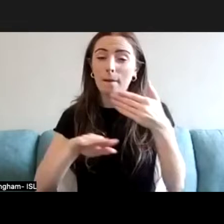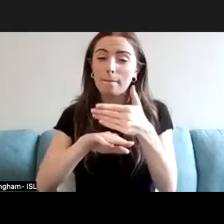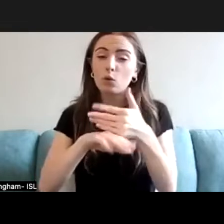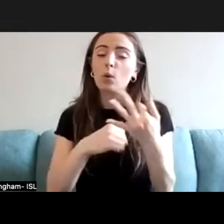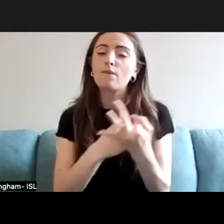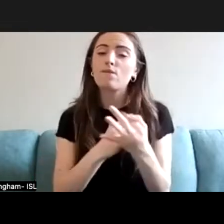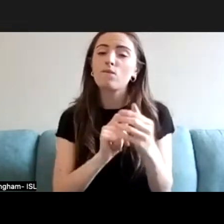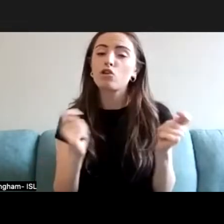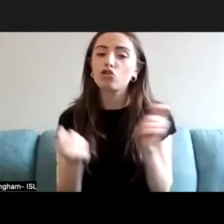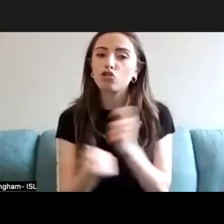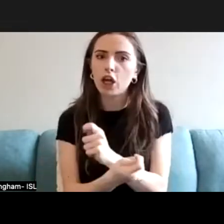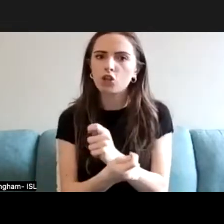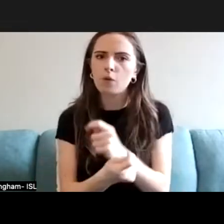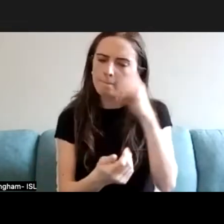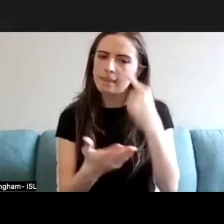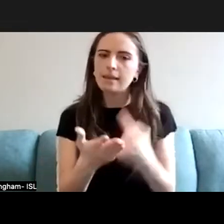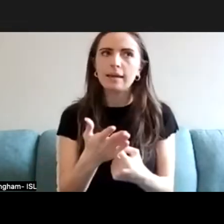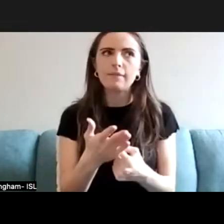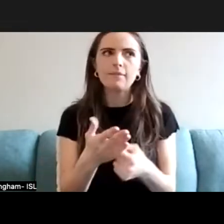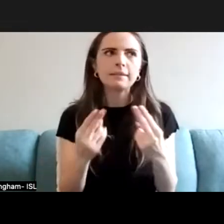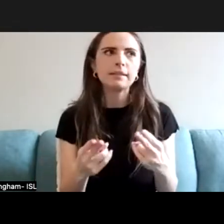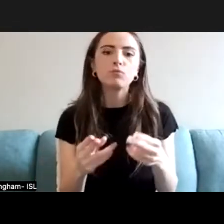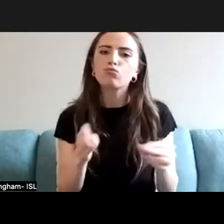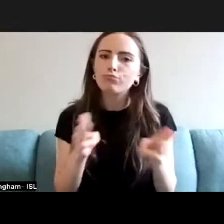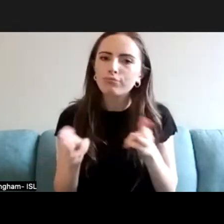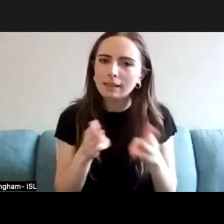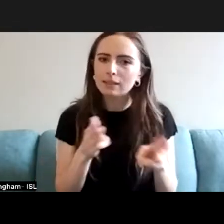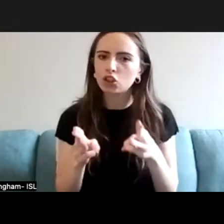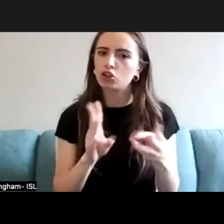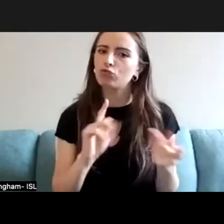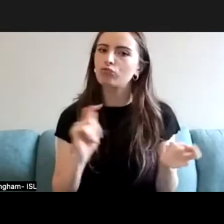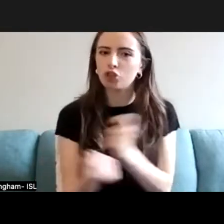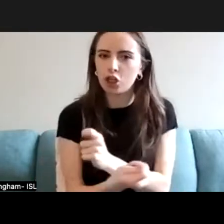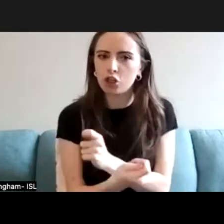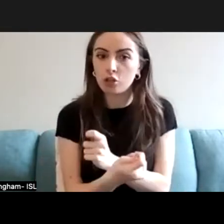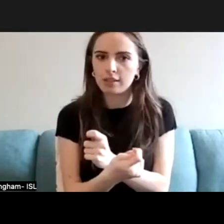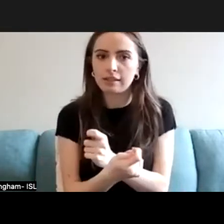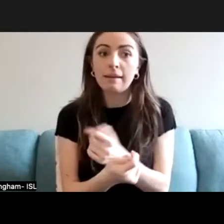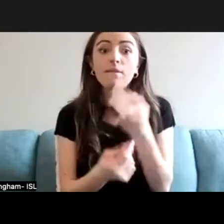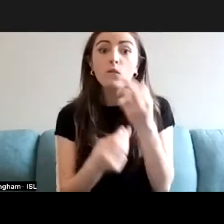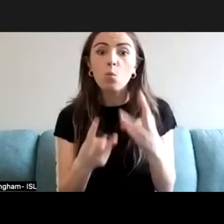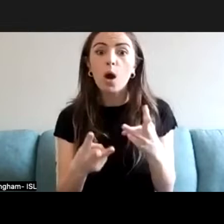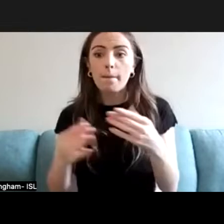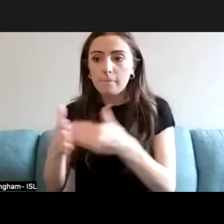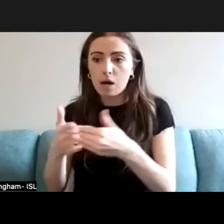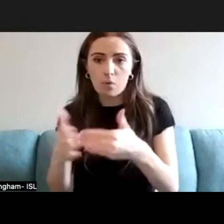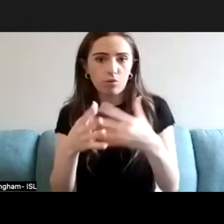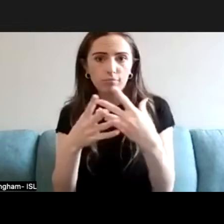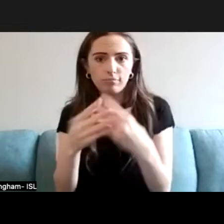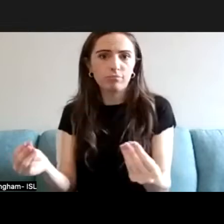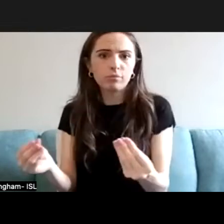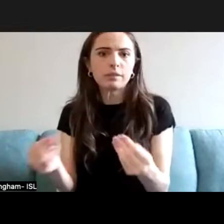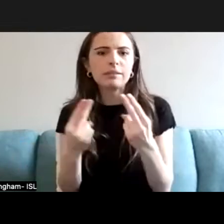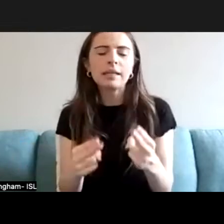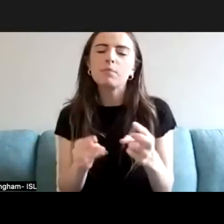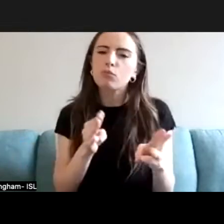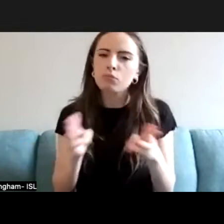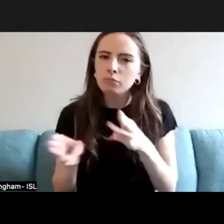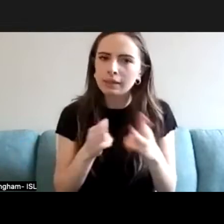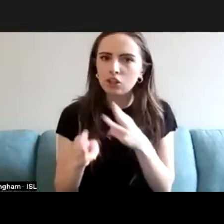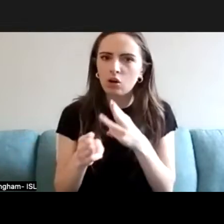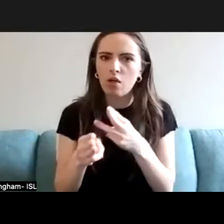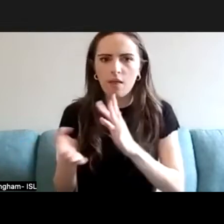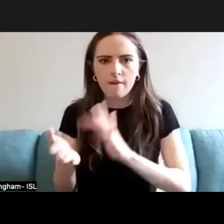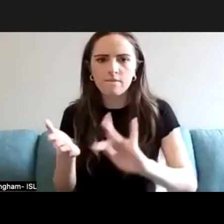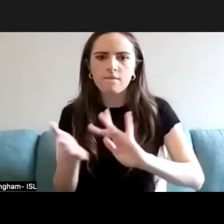in practical and intentional changes when it comes to removing barriers for employees who have a disability. And one of the key ways